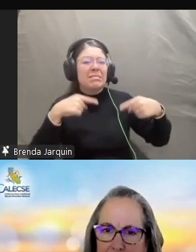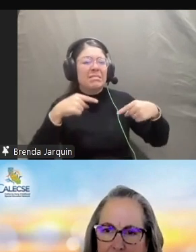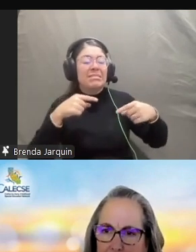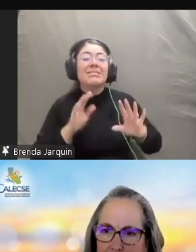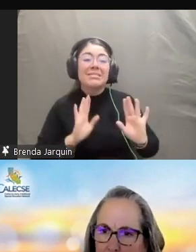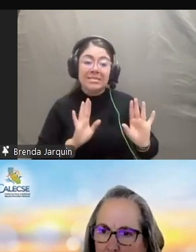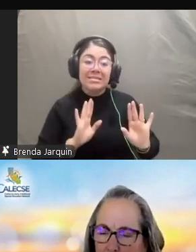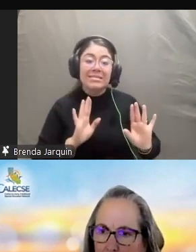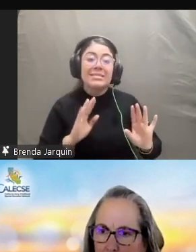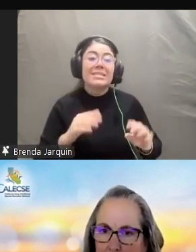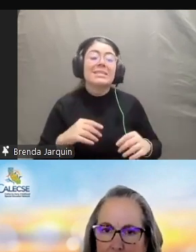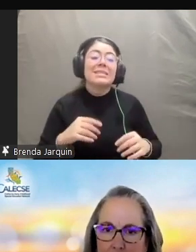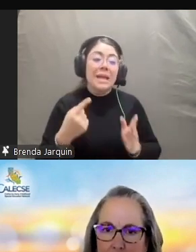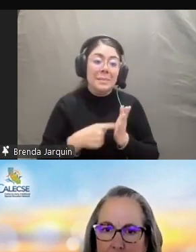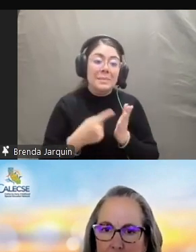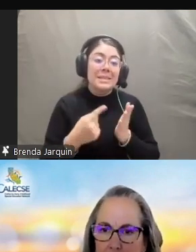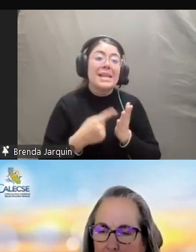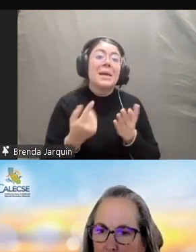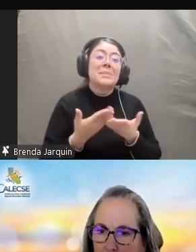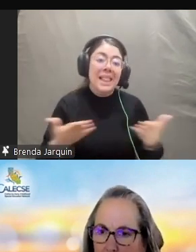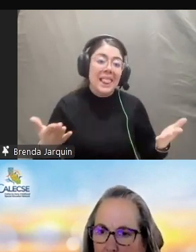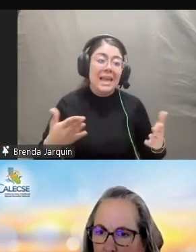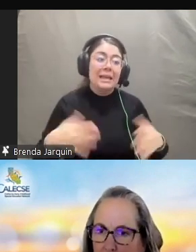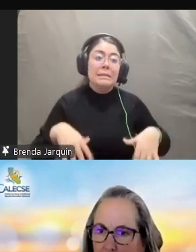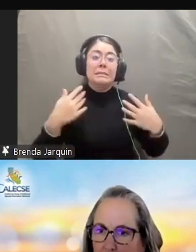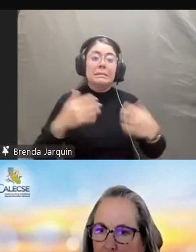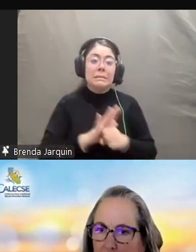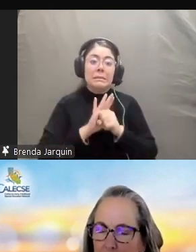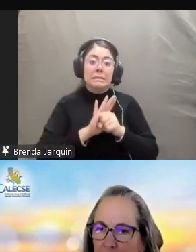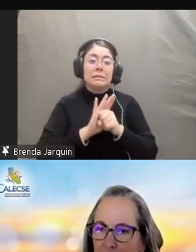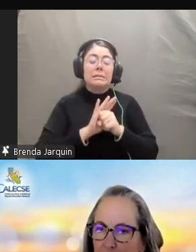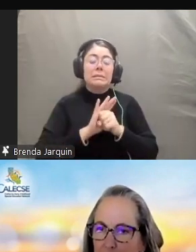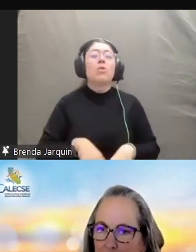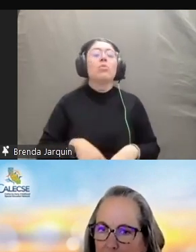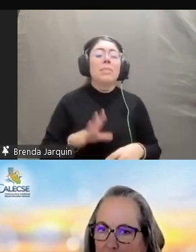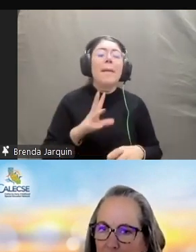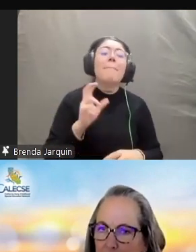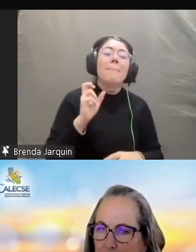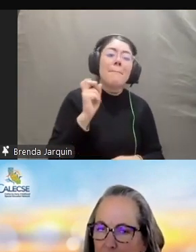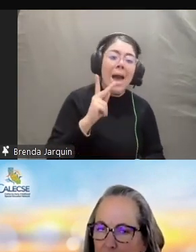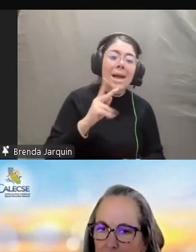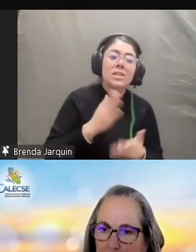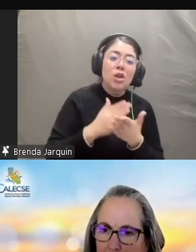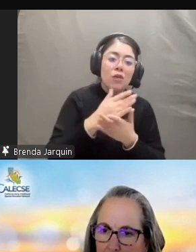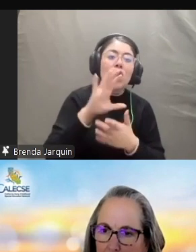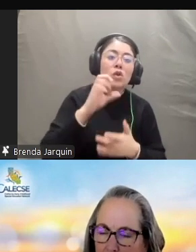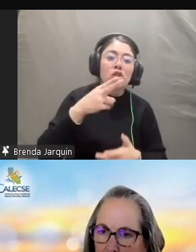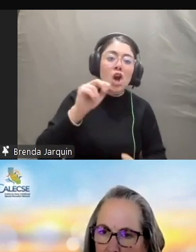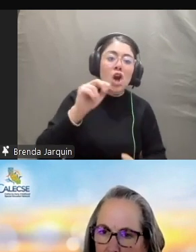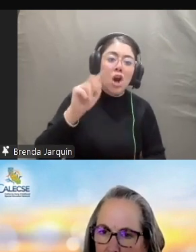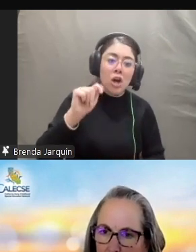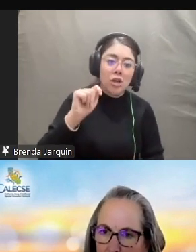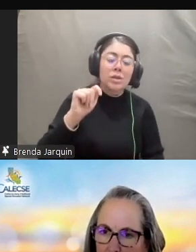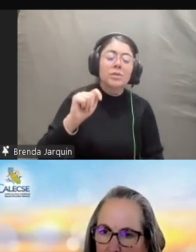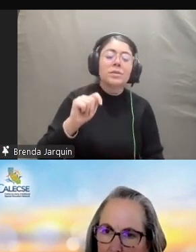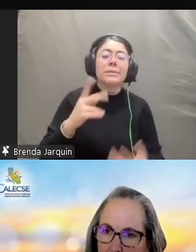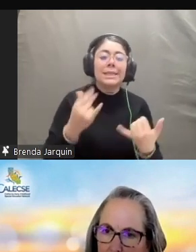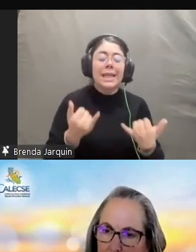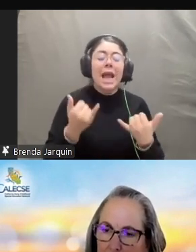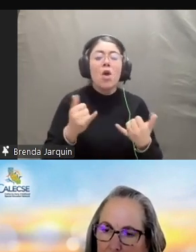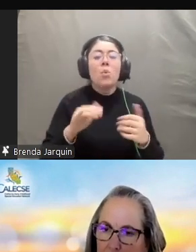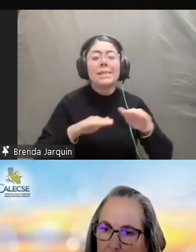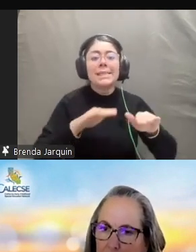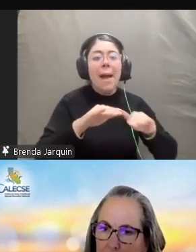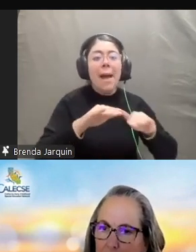So back to the flow chart, section B, page 4 now, we're on step 8. So you